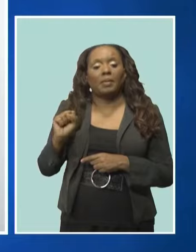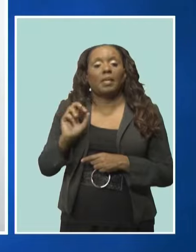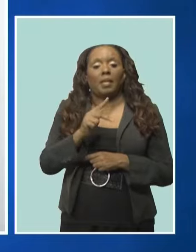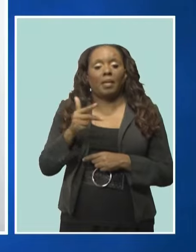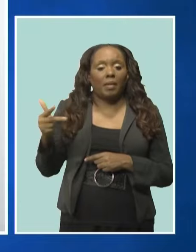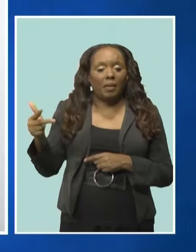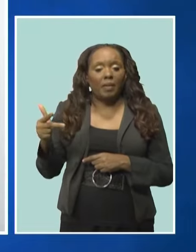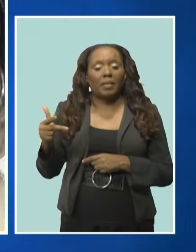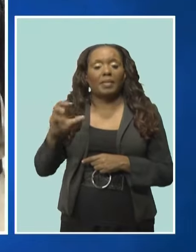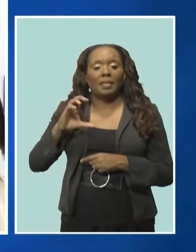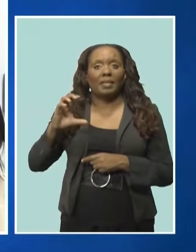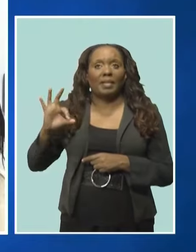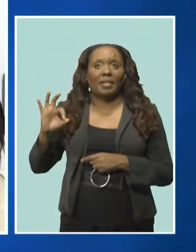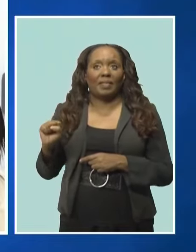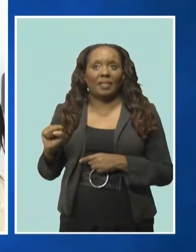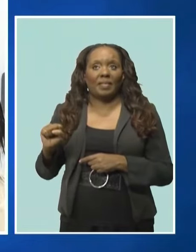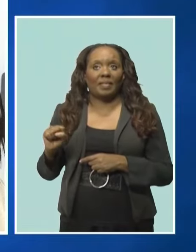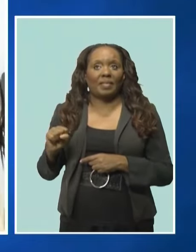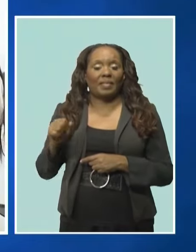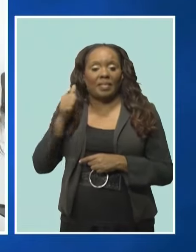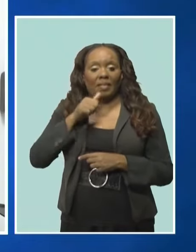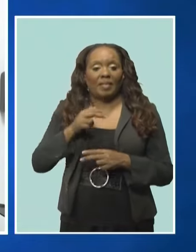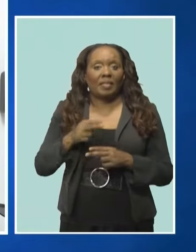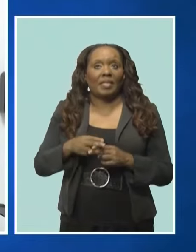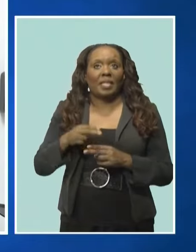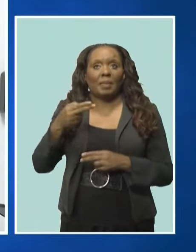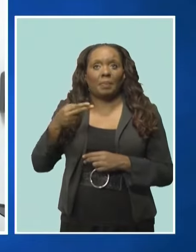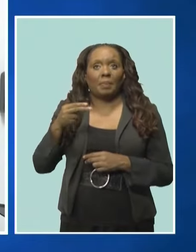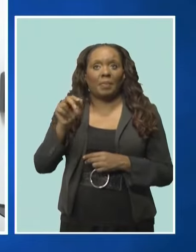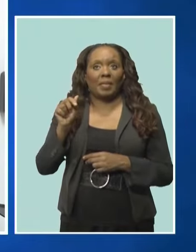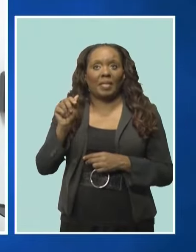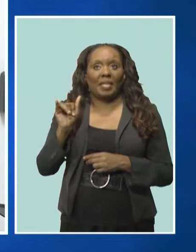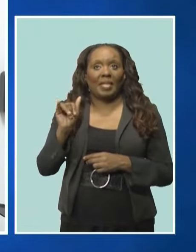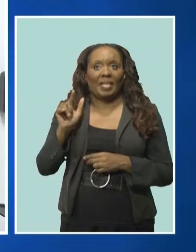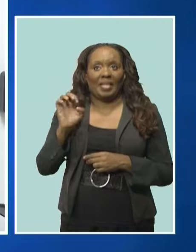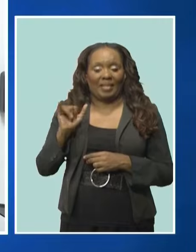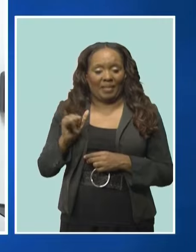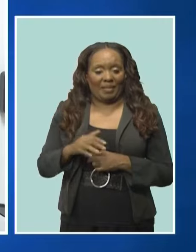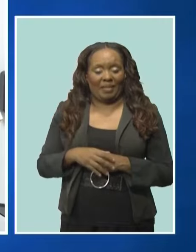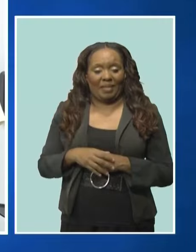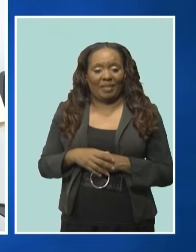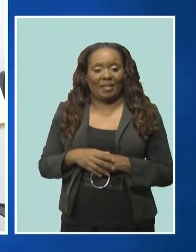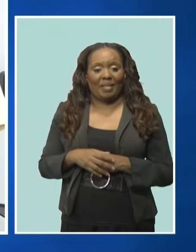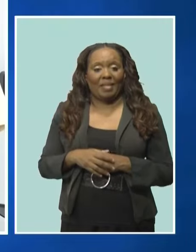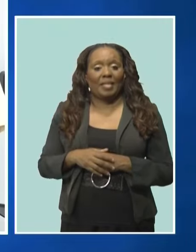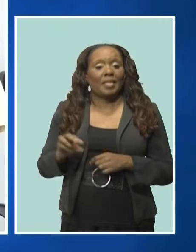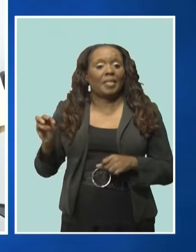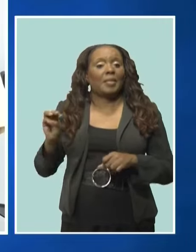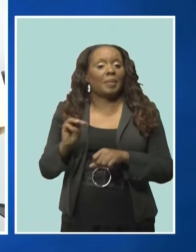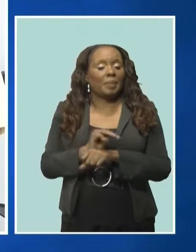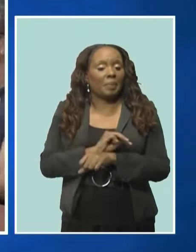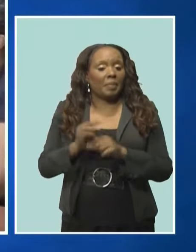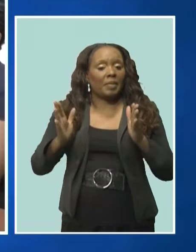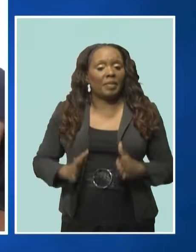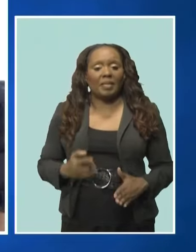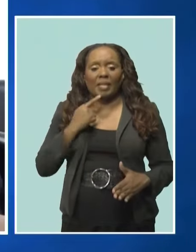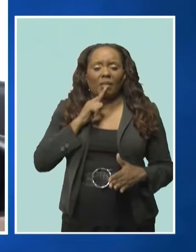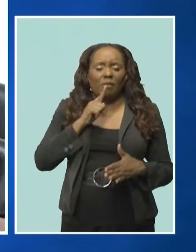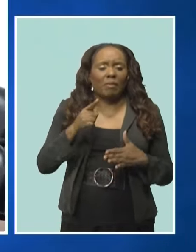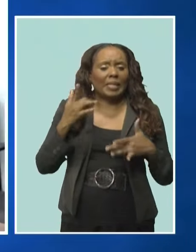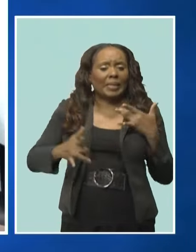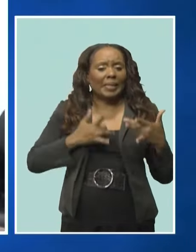School copped third place. Minister of State in the Ministry of Health and Wellness, Davidson Ishmael, says exciting initiatives such as these